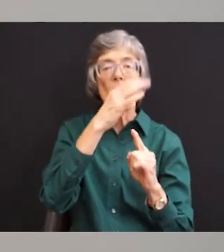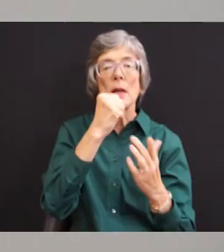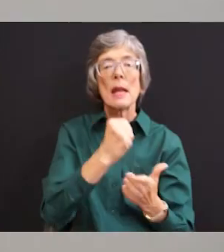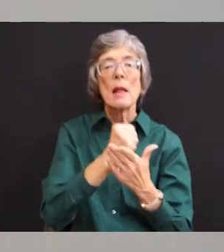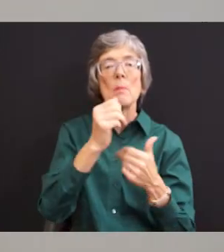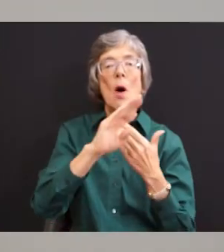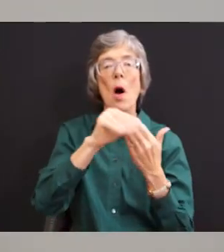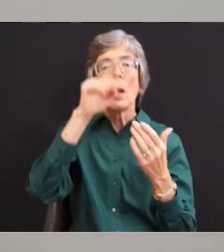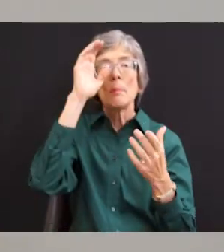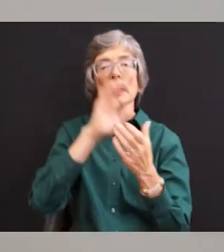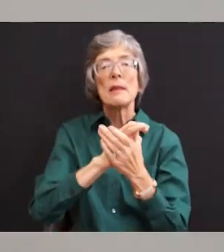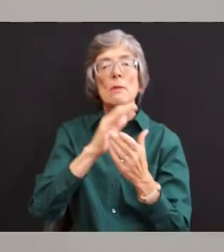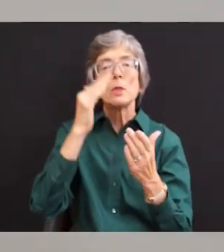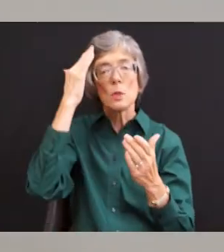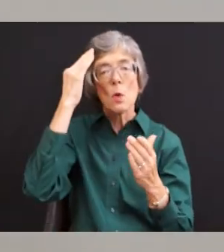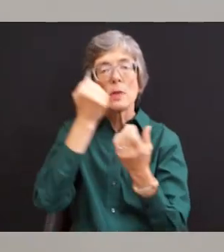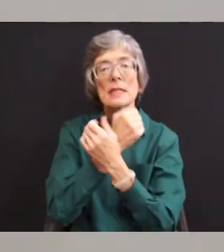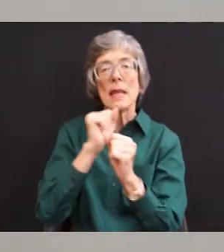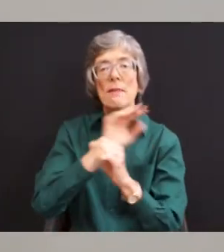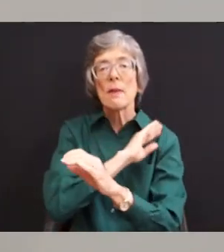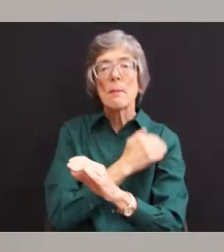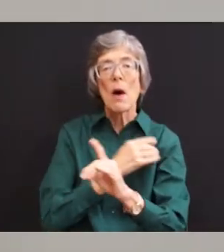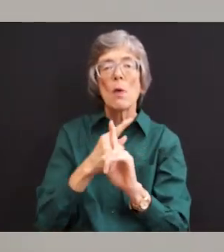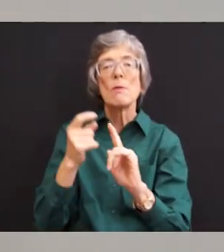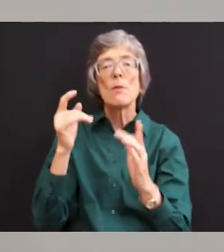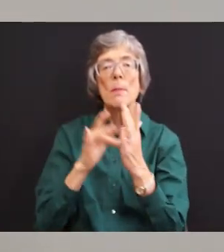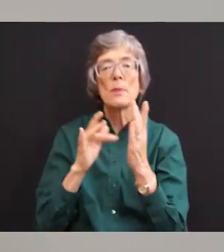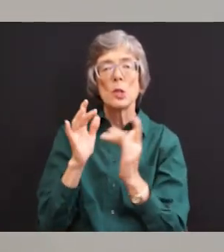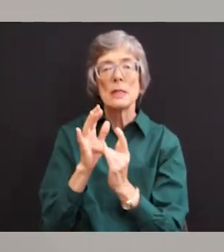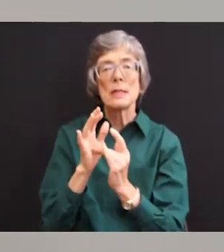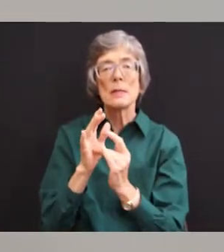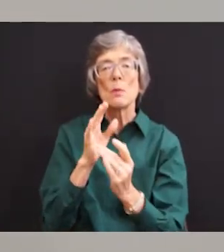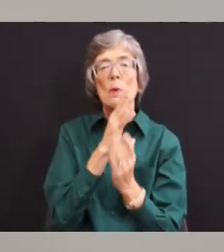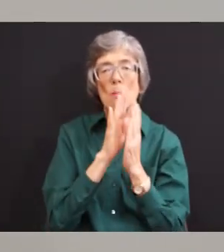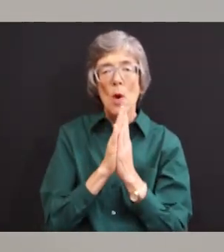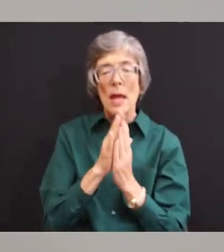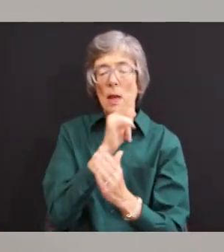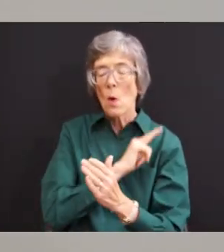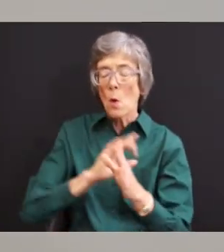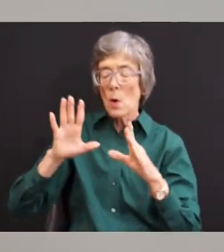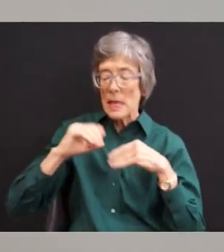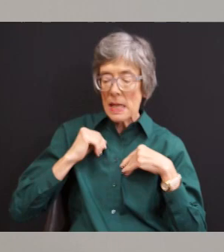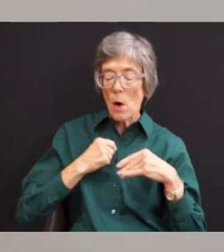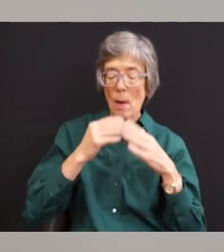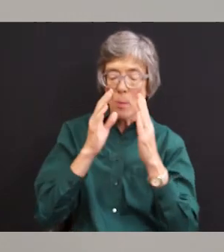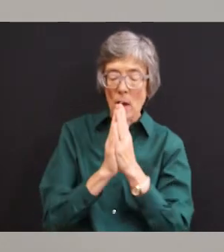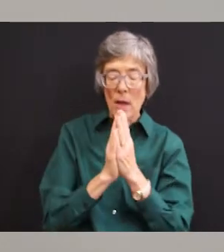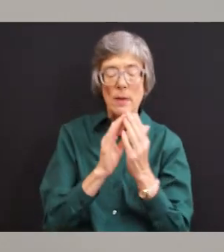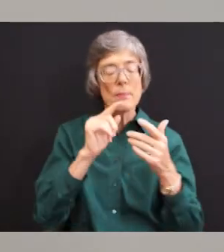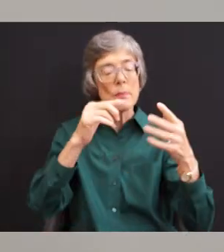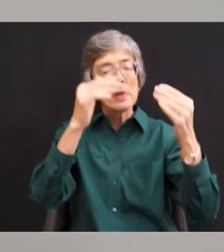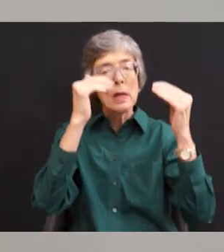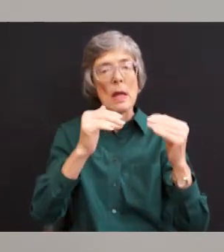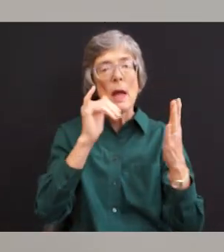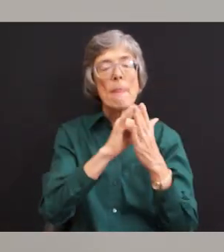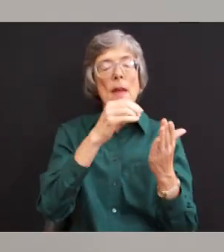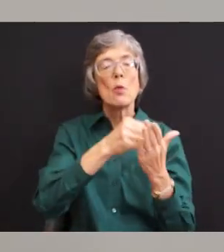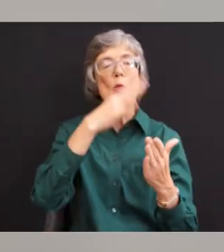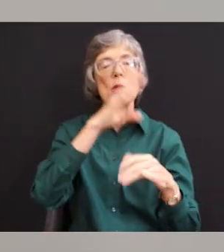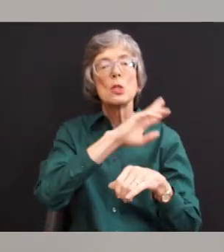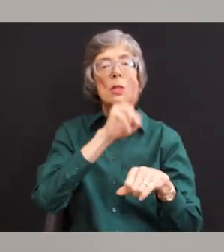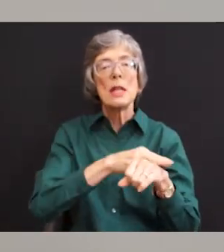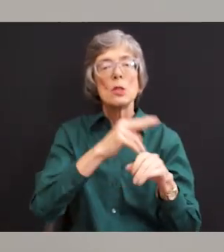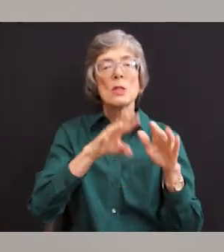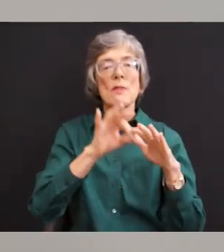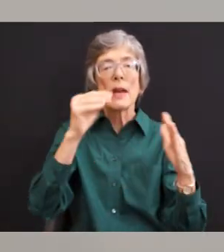saving power of Christ. Let us pray to the Lord. Lord, hear our prayer. That rich nations find new ways to help those